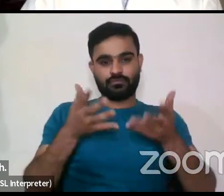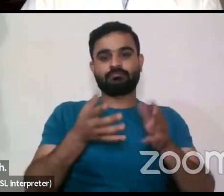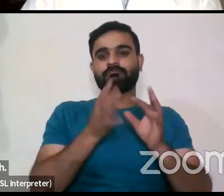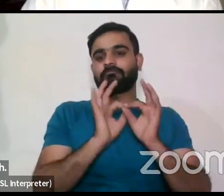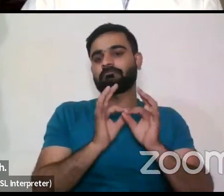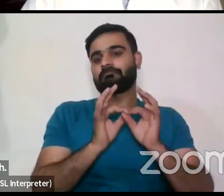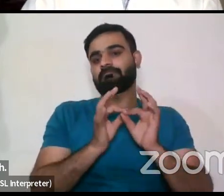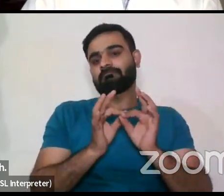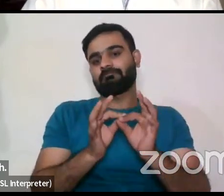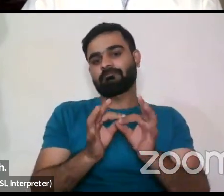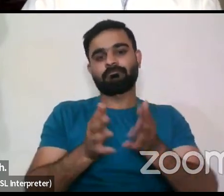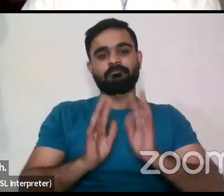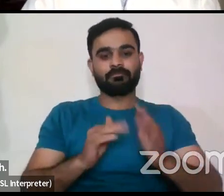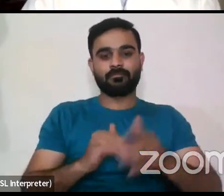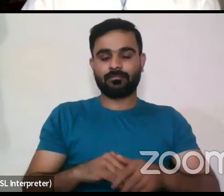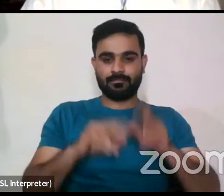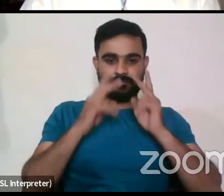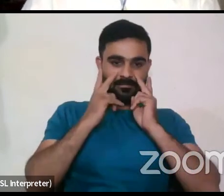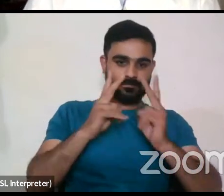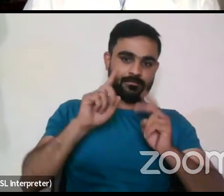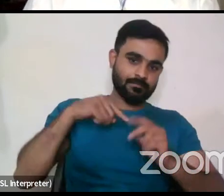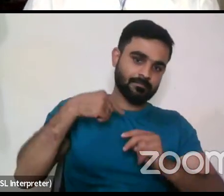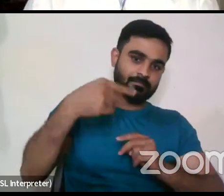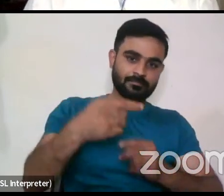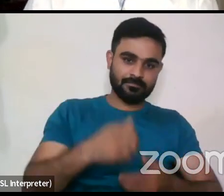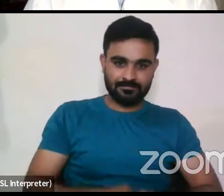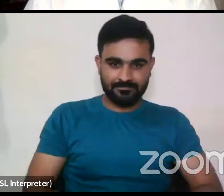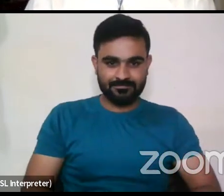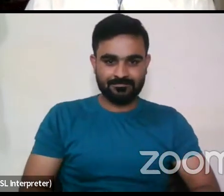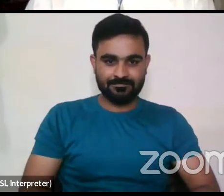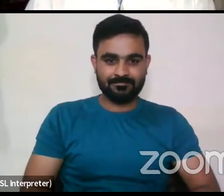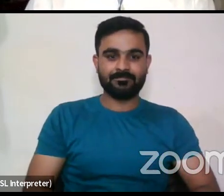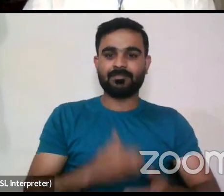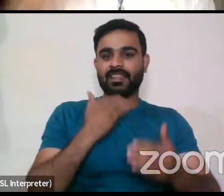interpretations. See you all this week going ahead. Thank you. See you.